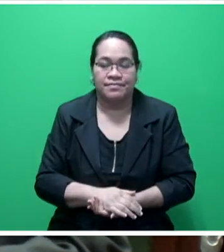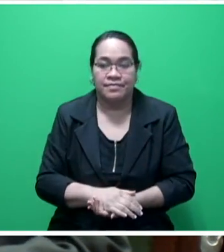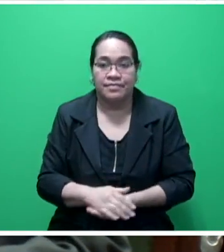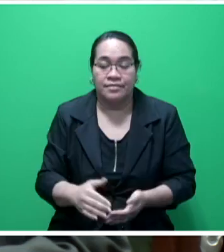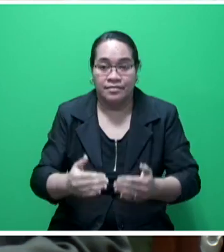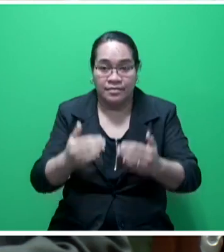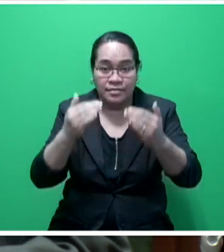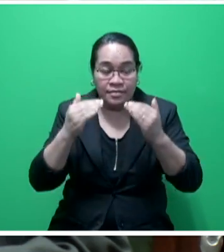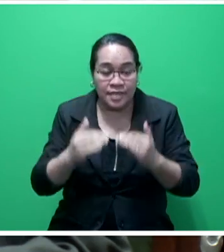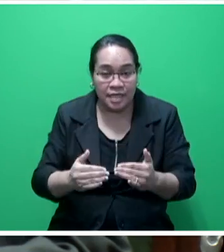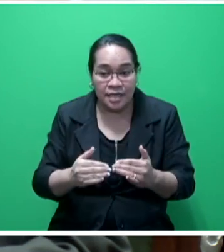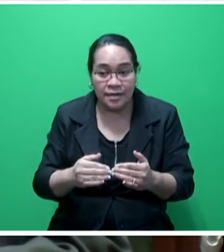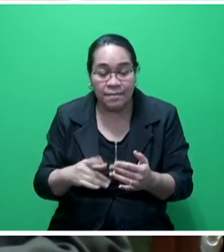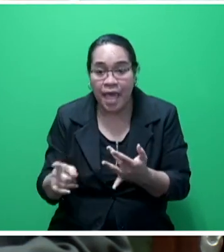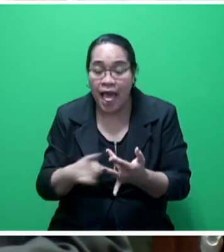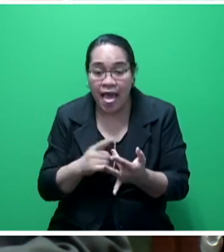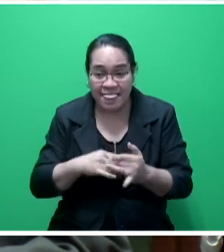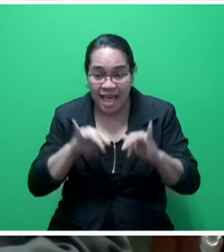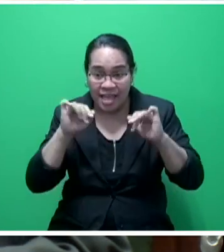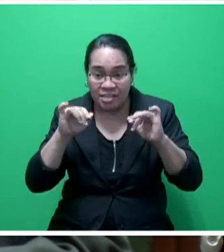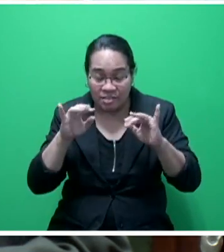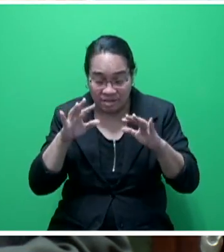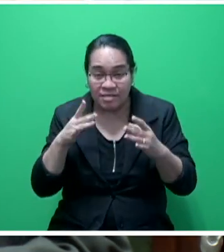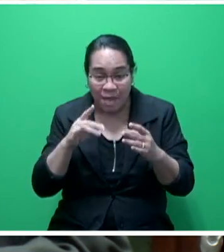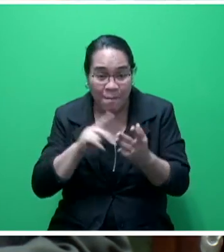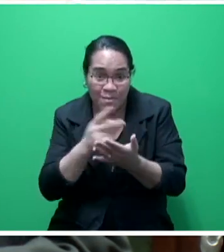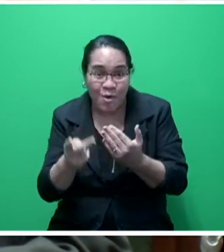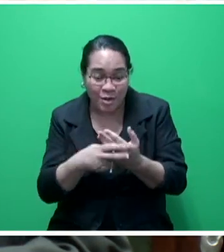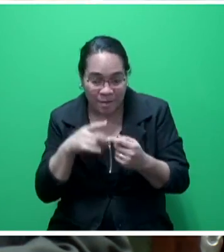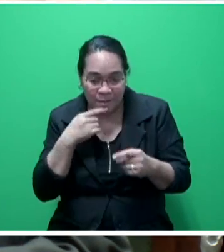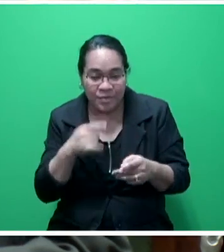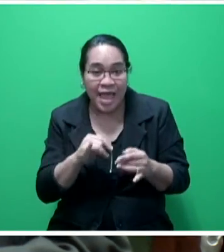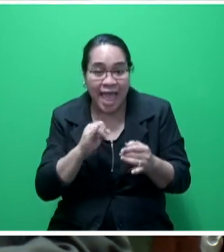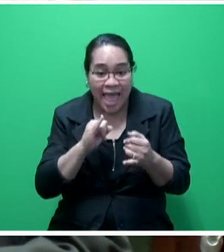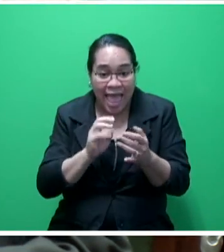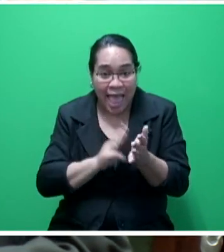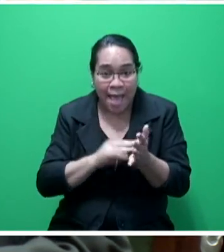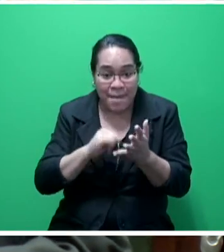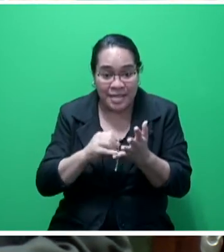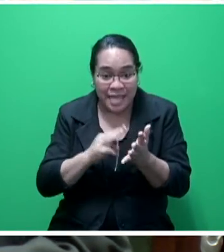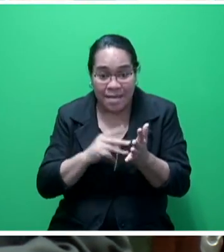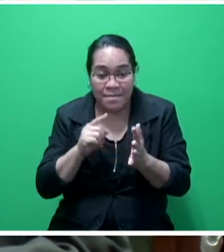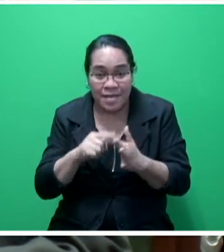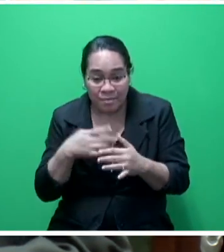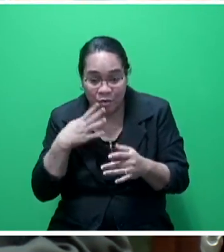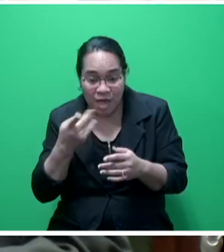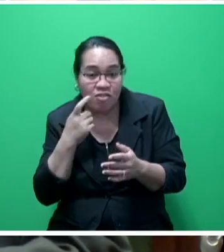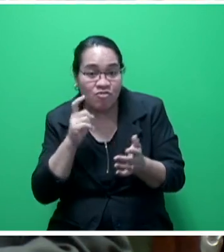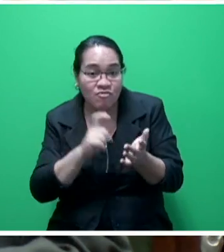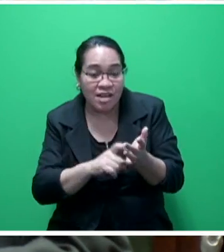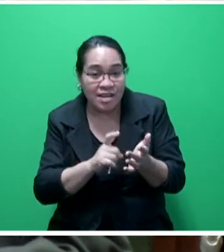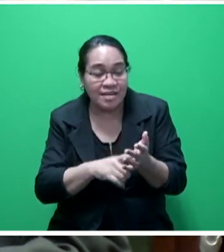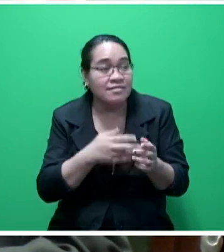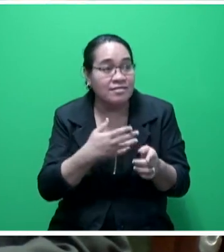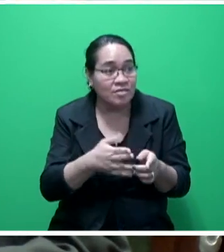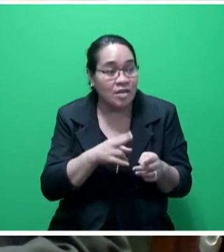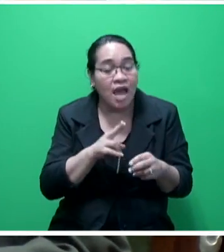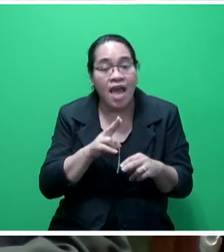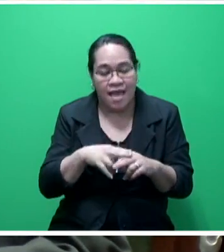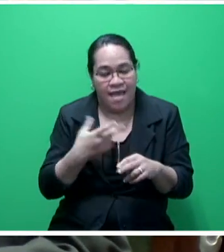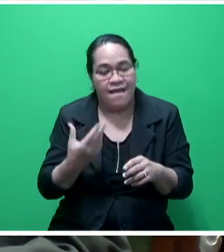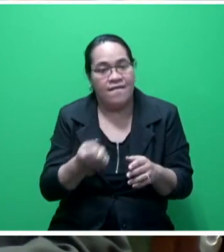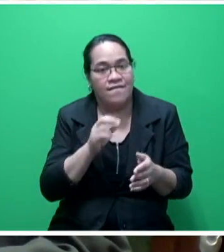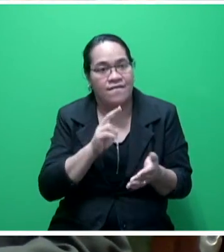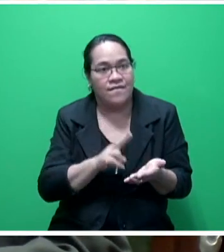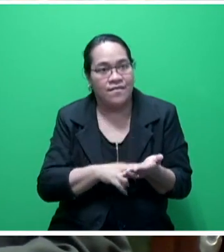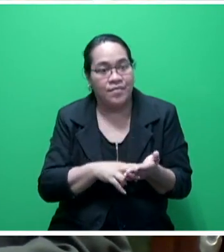sir, the other initiative we put in place is that there's an MSME credit guarantee scheme with the RBF also. Honourable